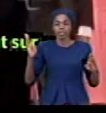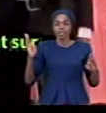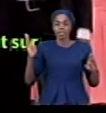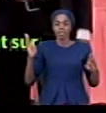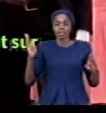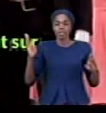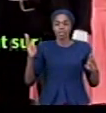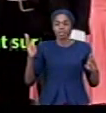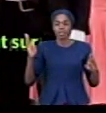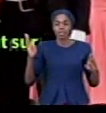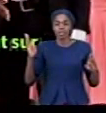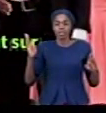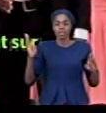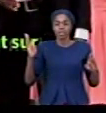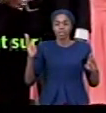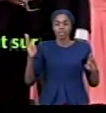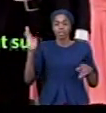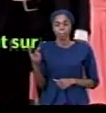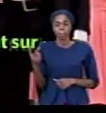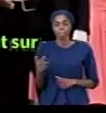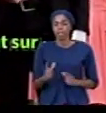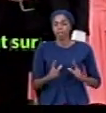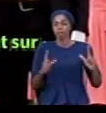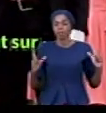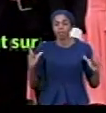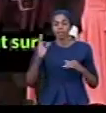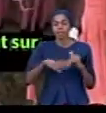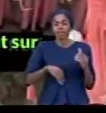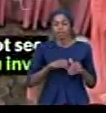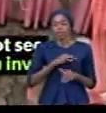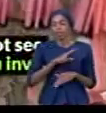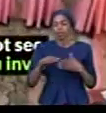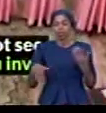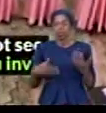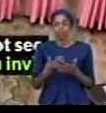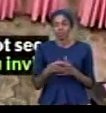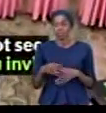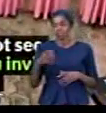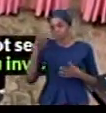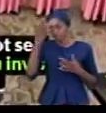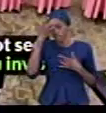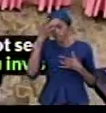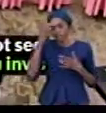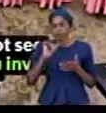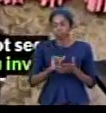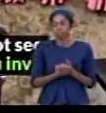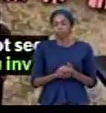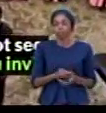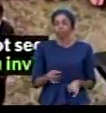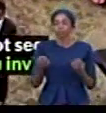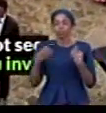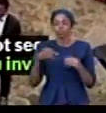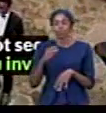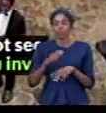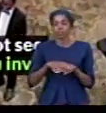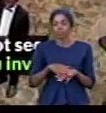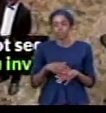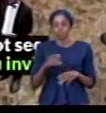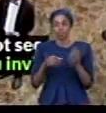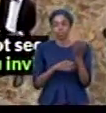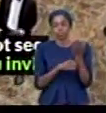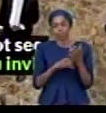see. Bigger than all the sickness that come upon my flesh. God is bigger than any